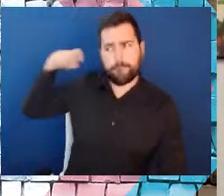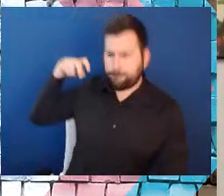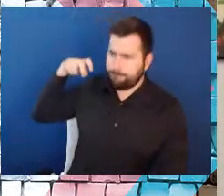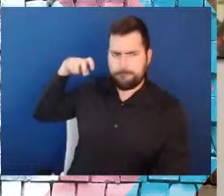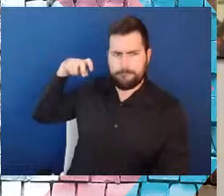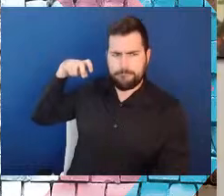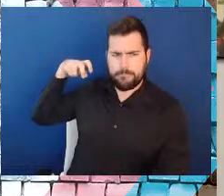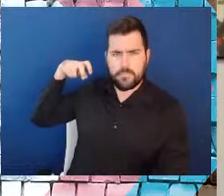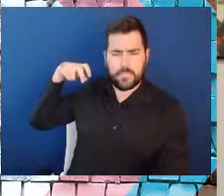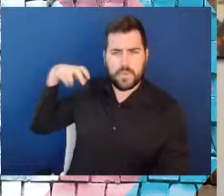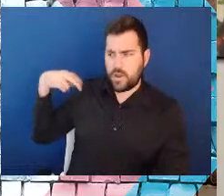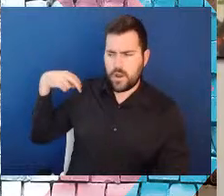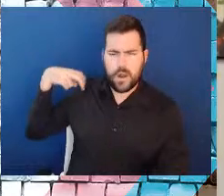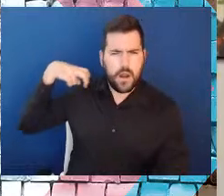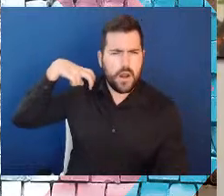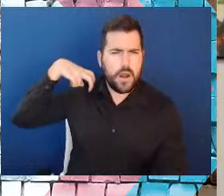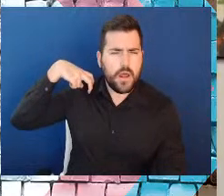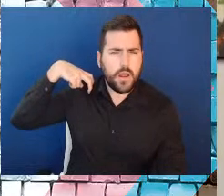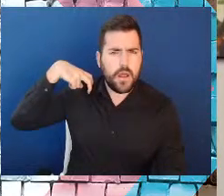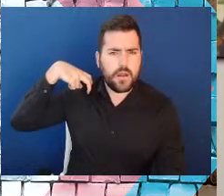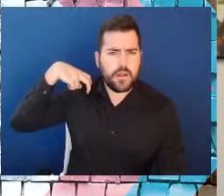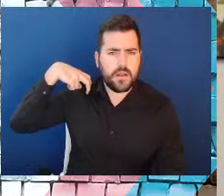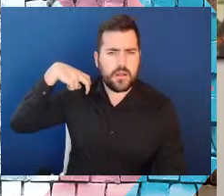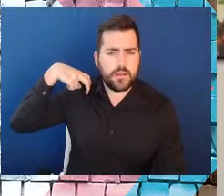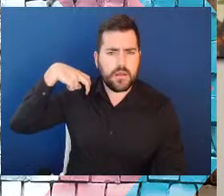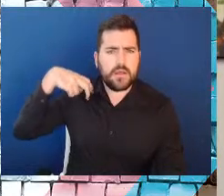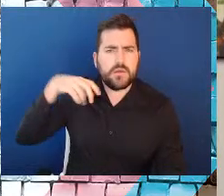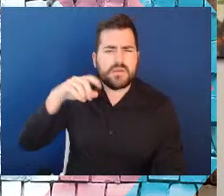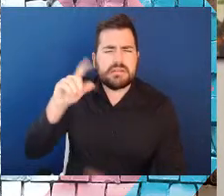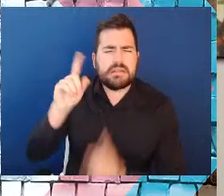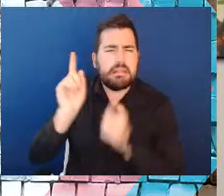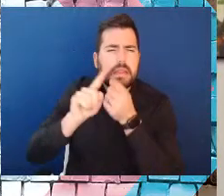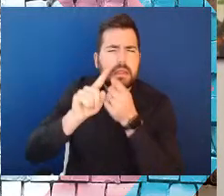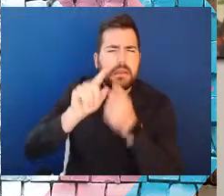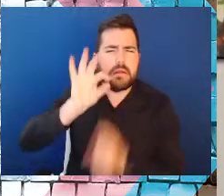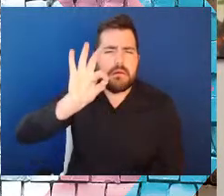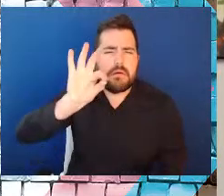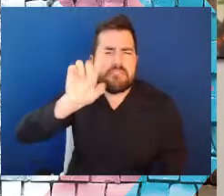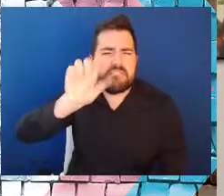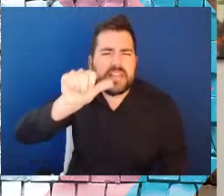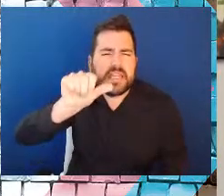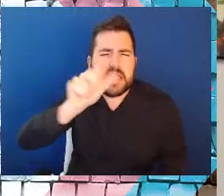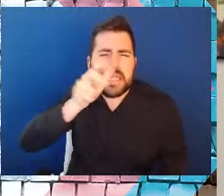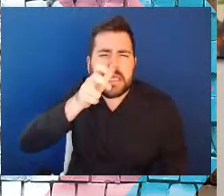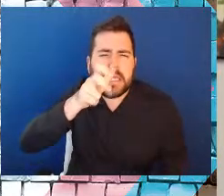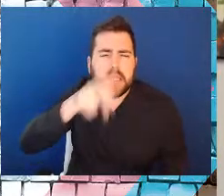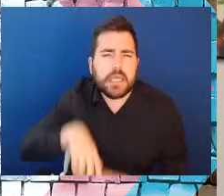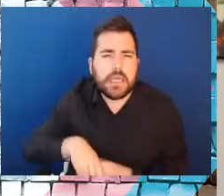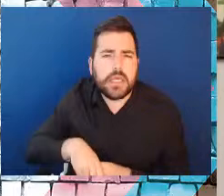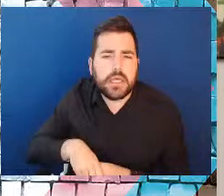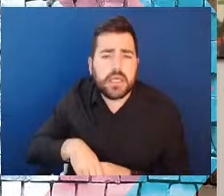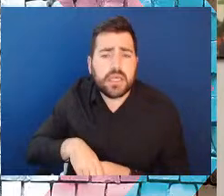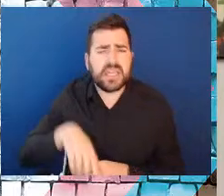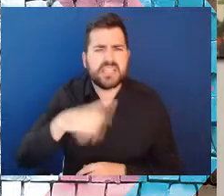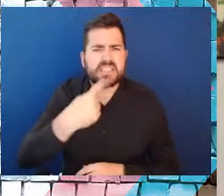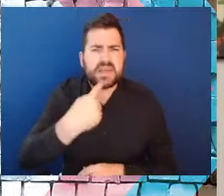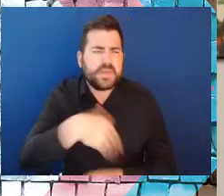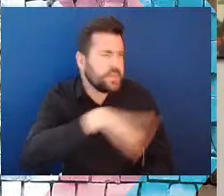And it hopped up to his ear. It's a little flea. And the little flea said,